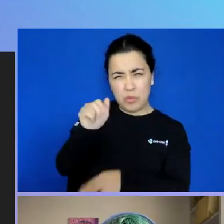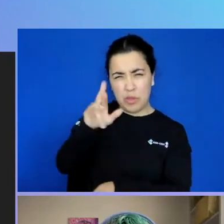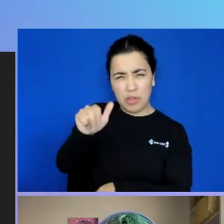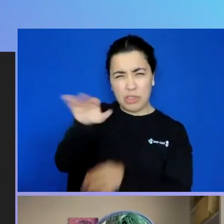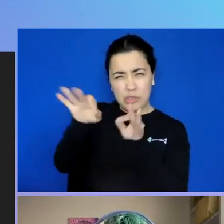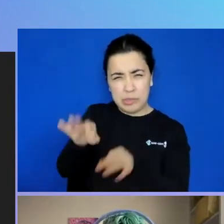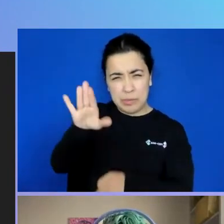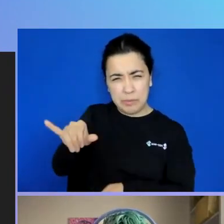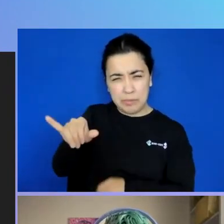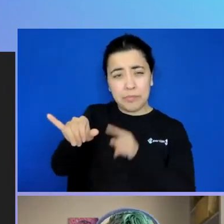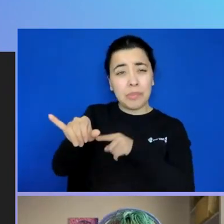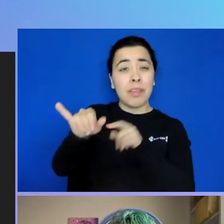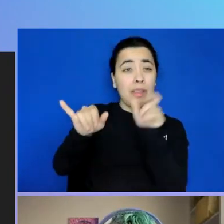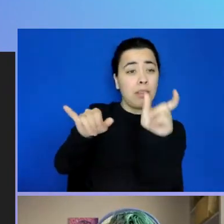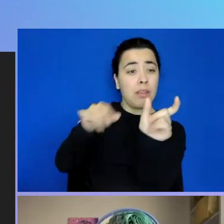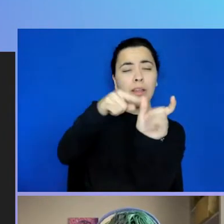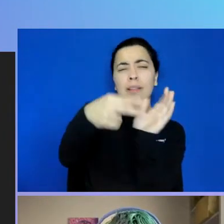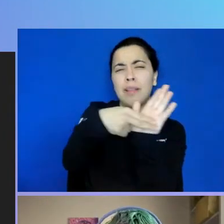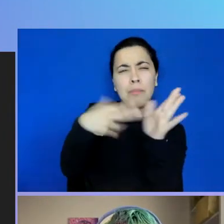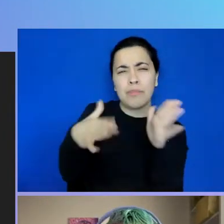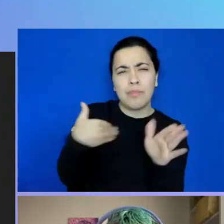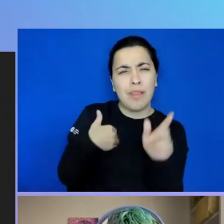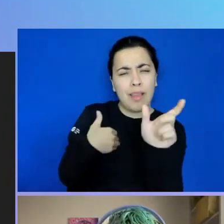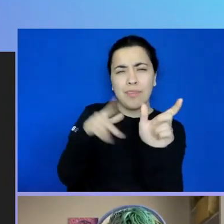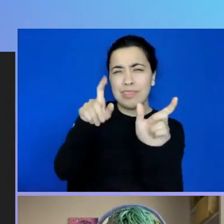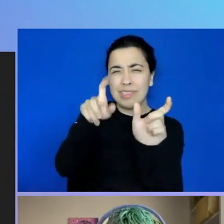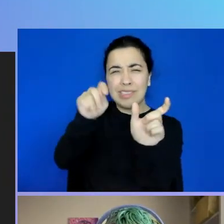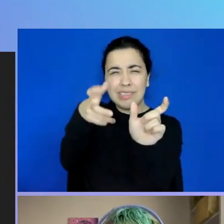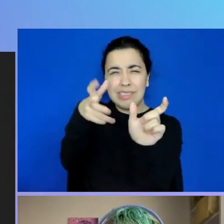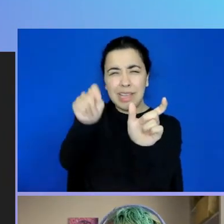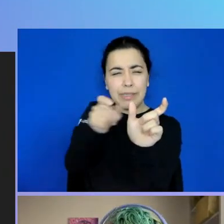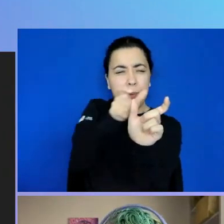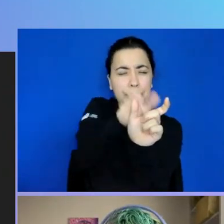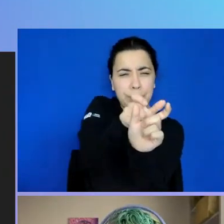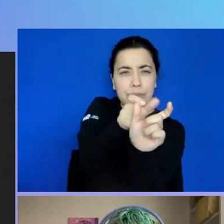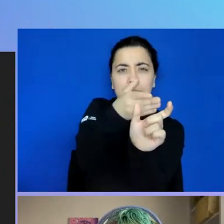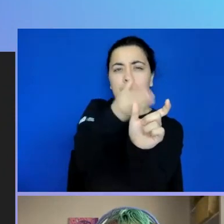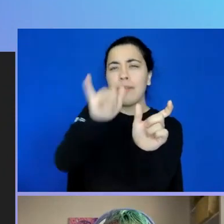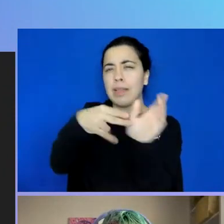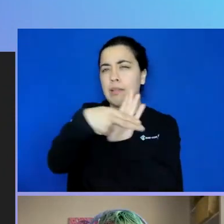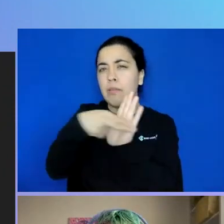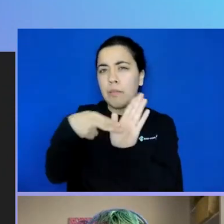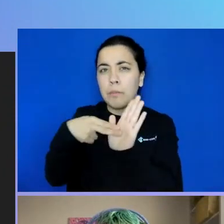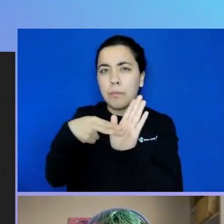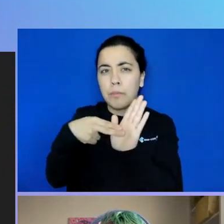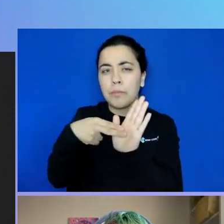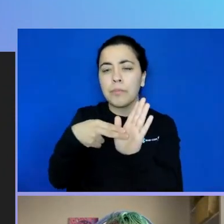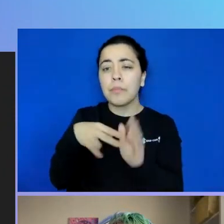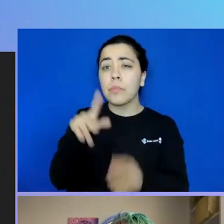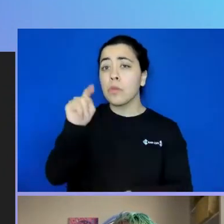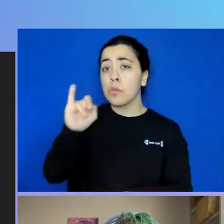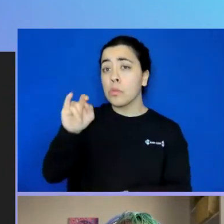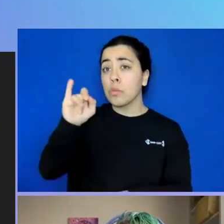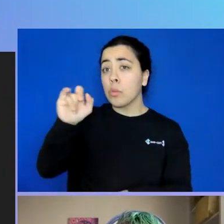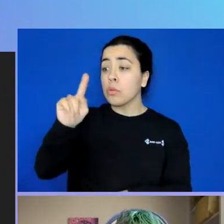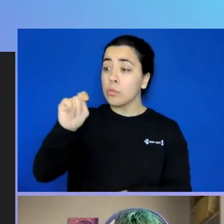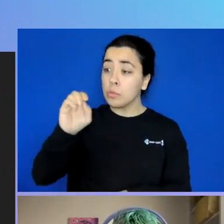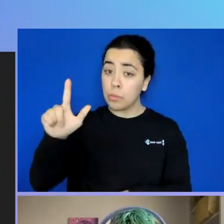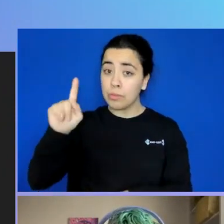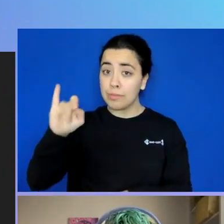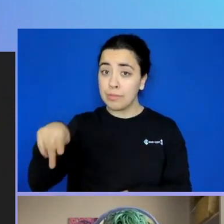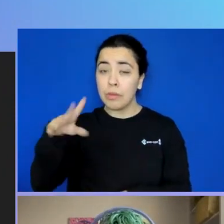button already has a label because it has text in it. It has the word text. That's the label for the button. The tooltip is actually just providing